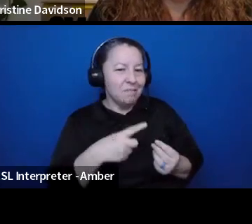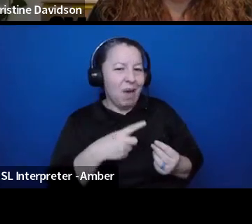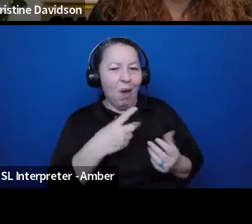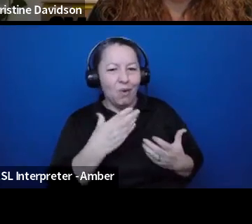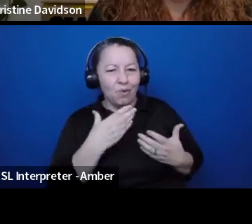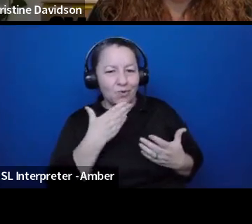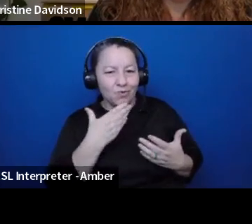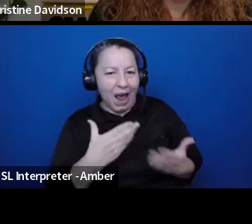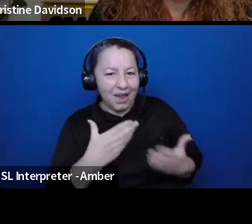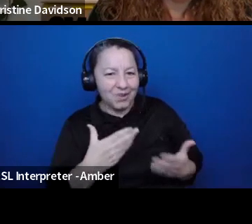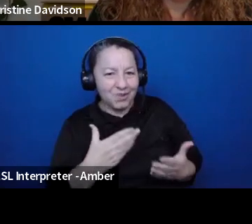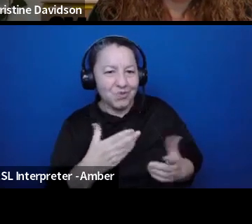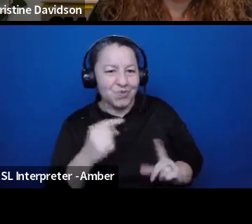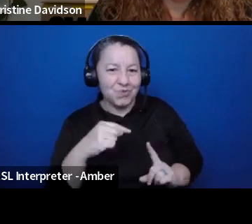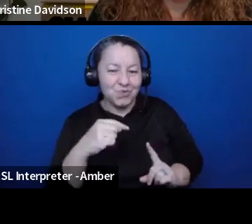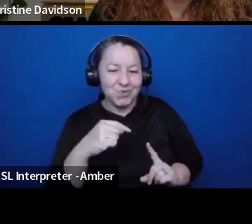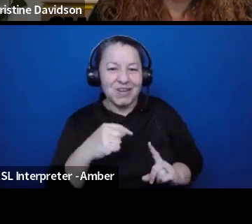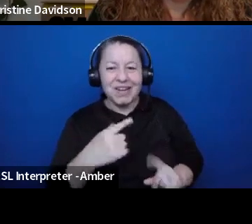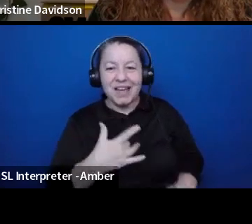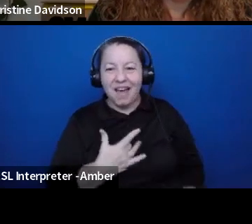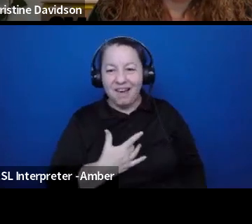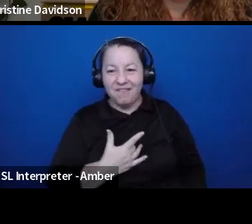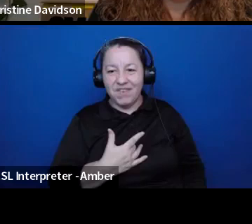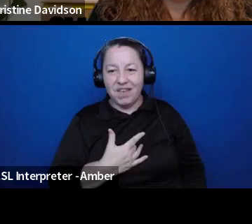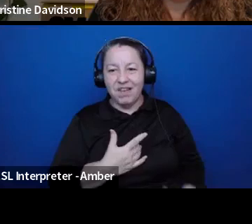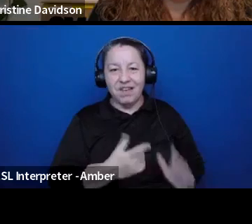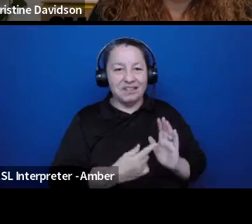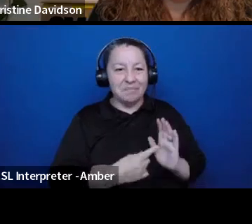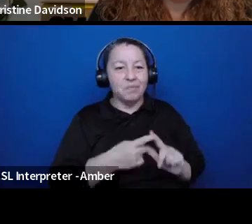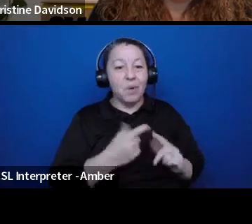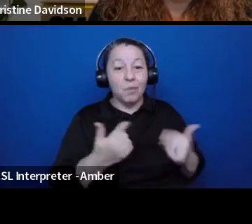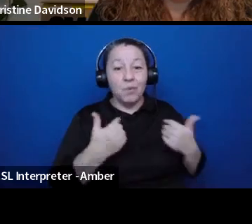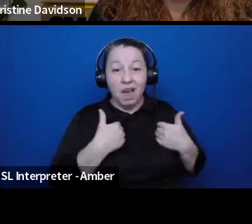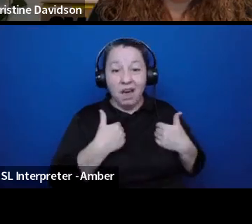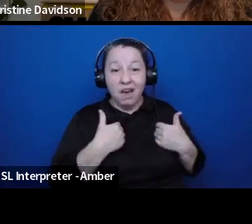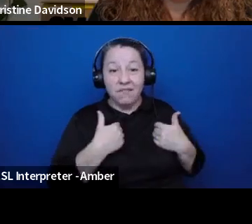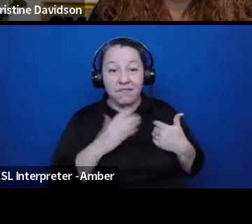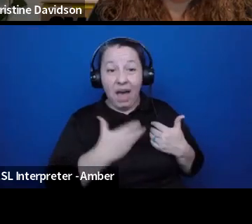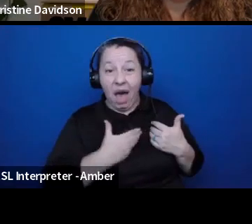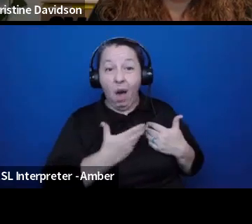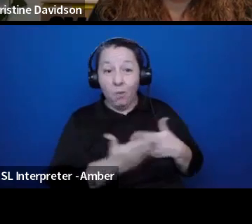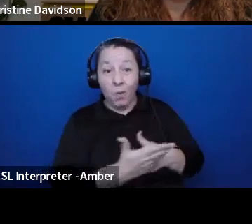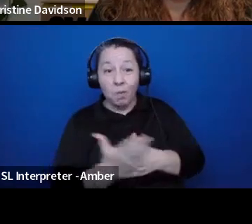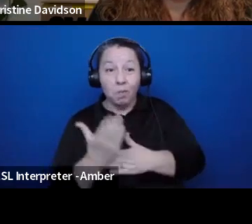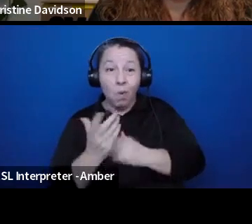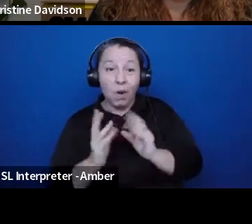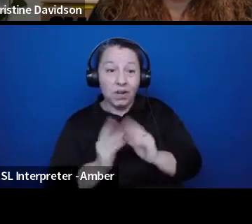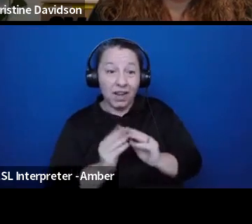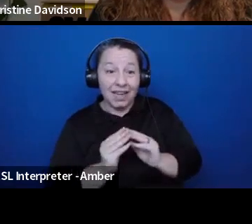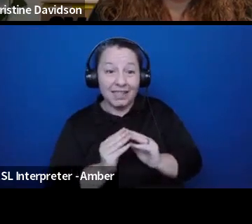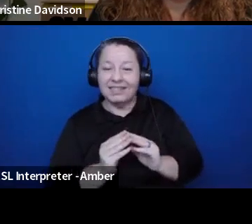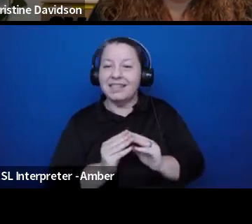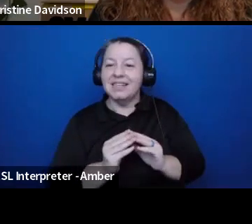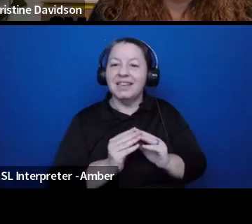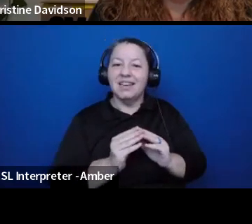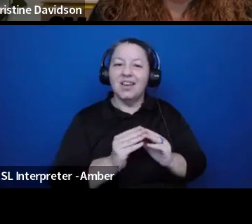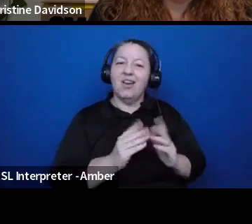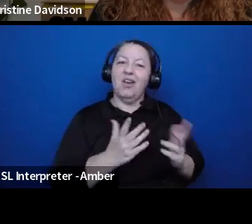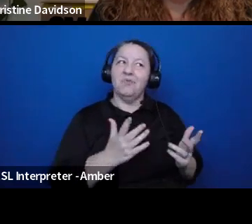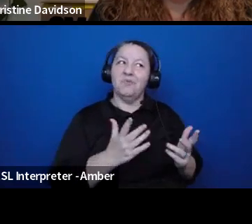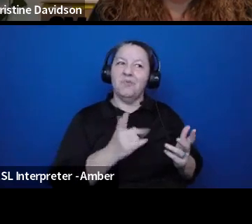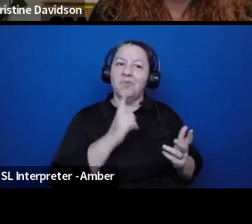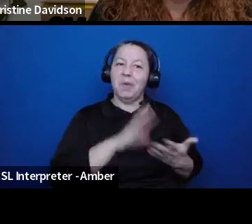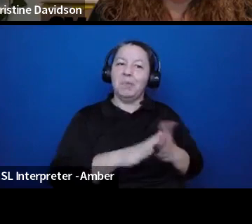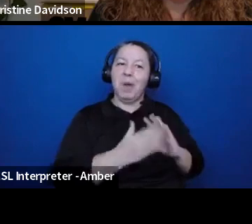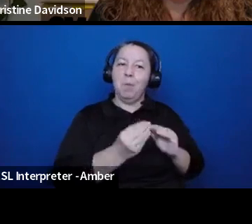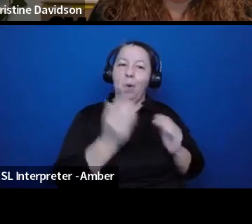I feel like sometimes when we do have our check-ins, it does make you mindful of your own privileges, that